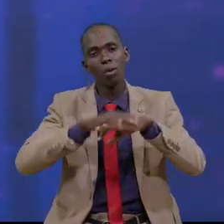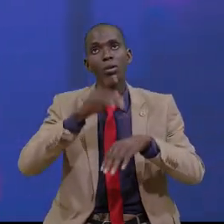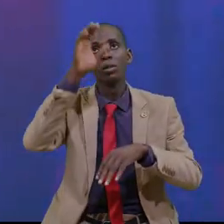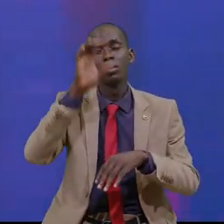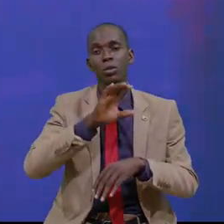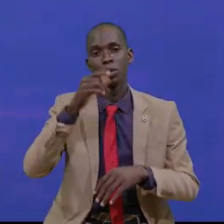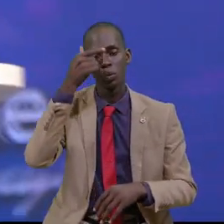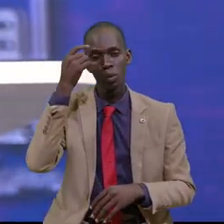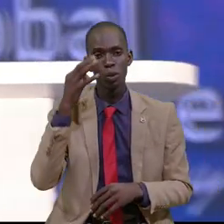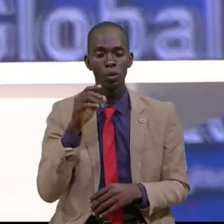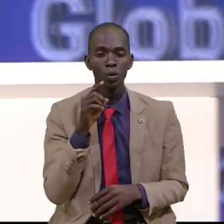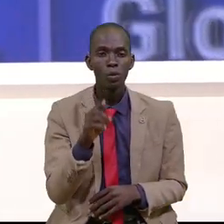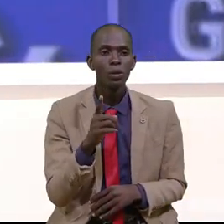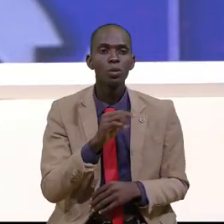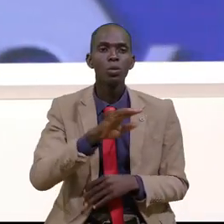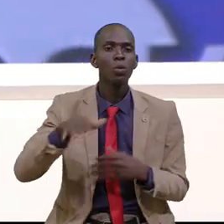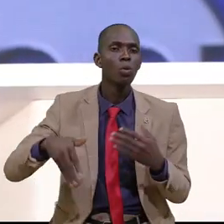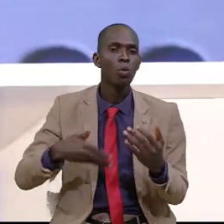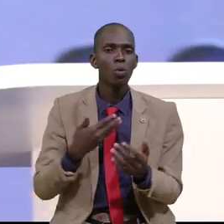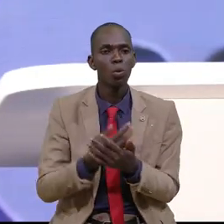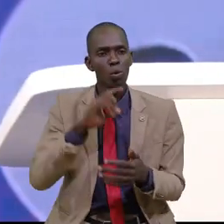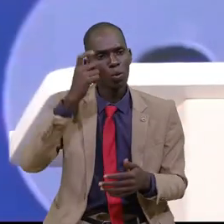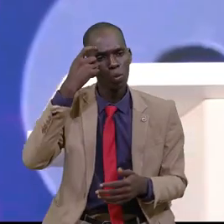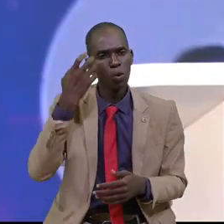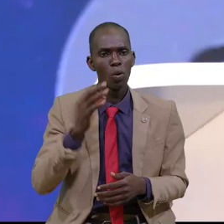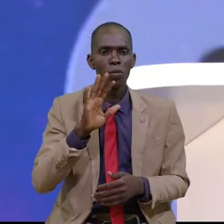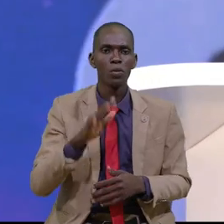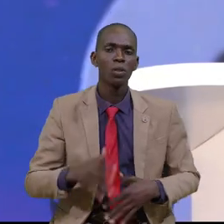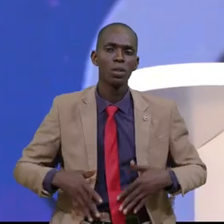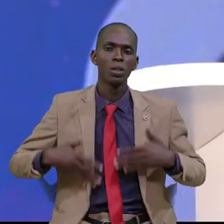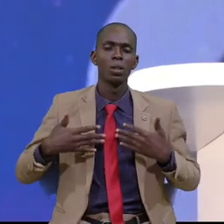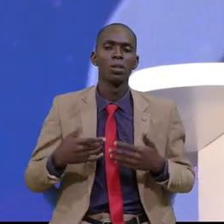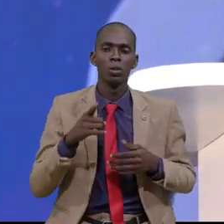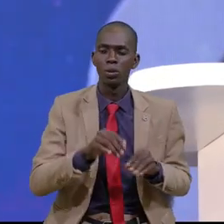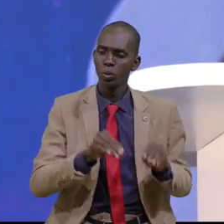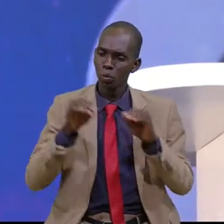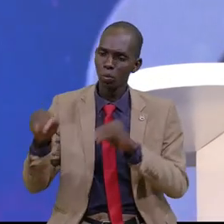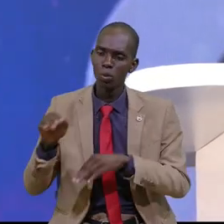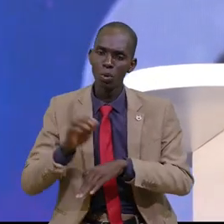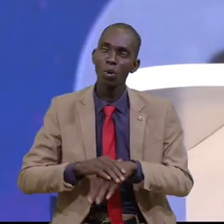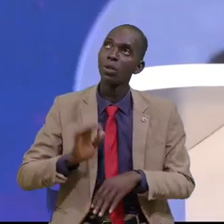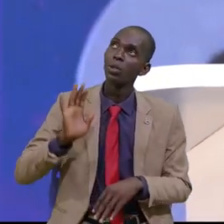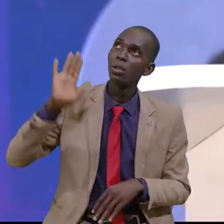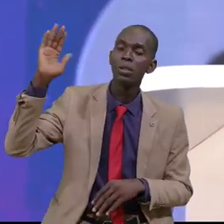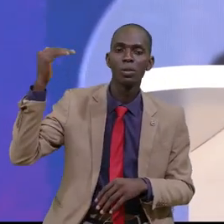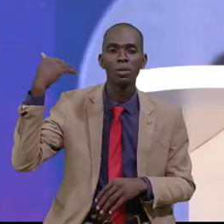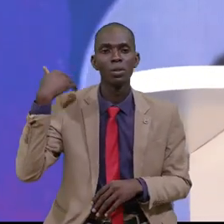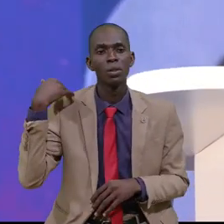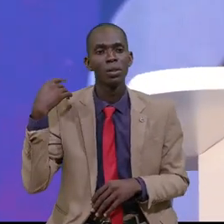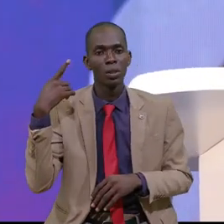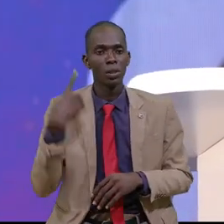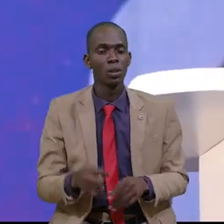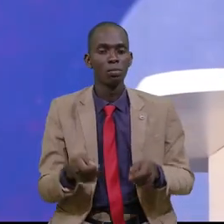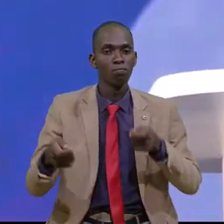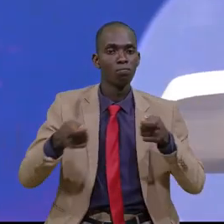the whole government of your life you put on his shoulder. The administration of